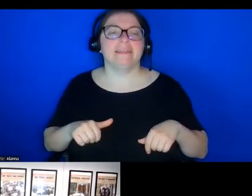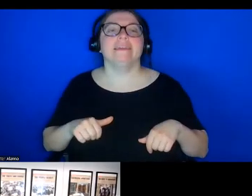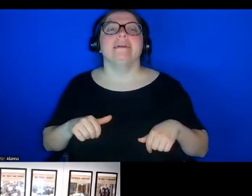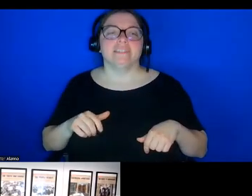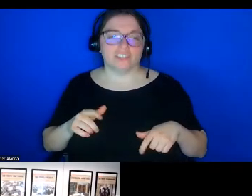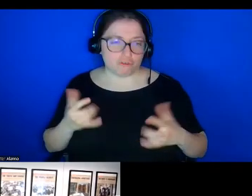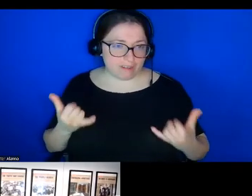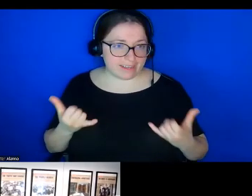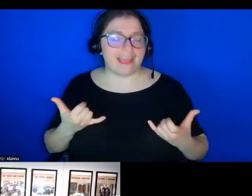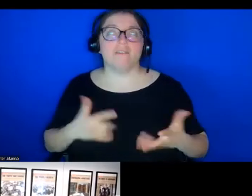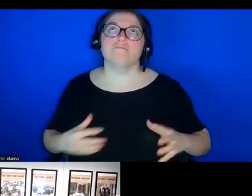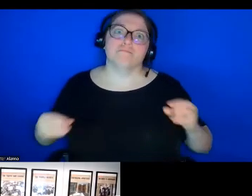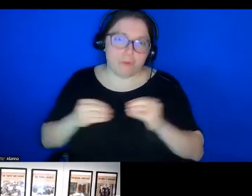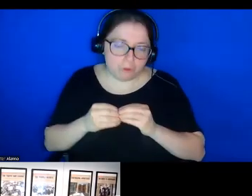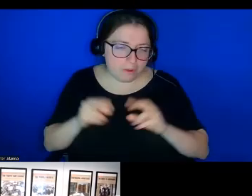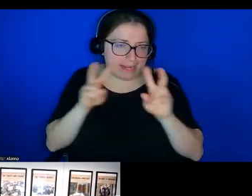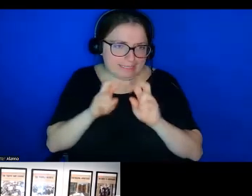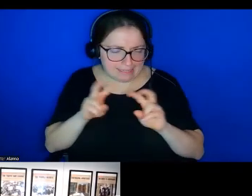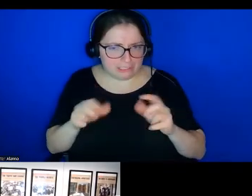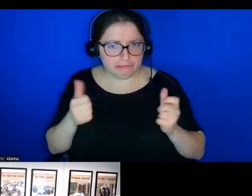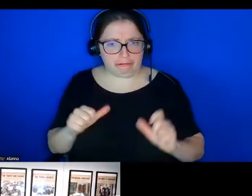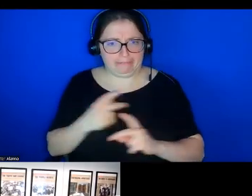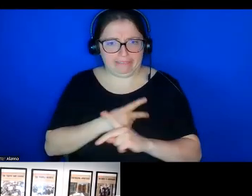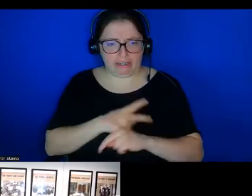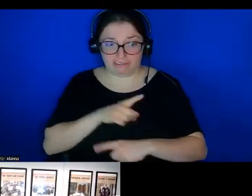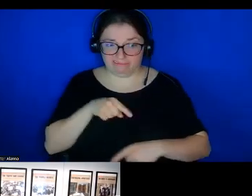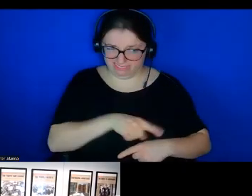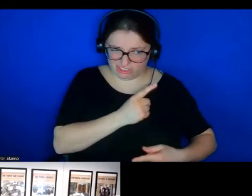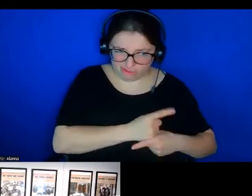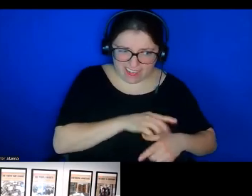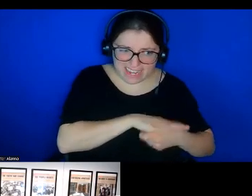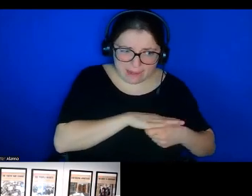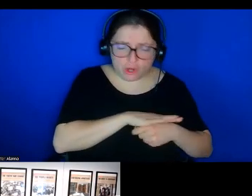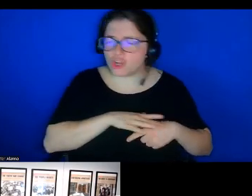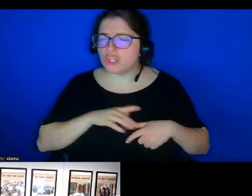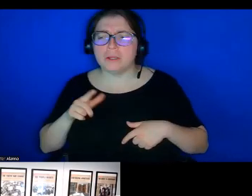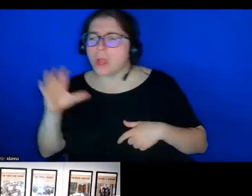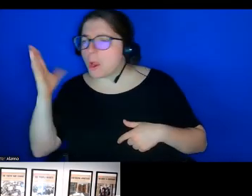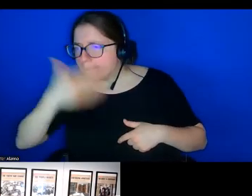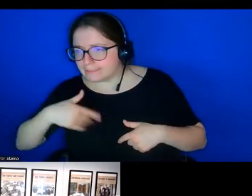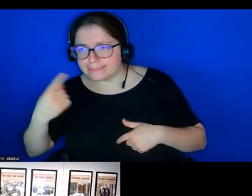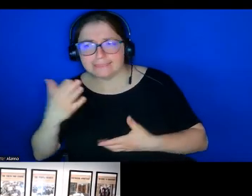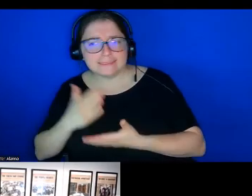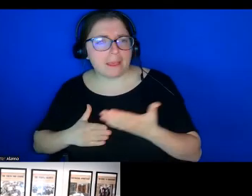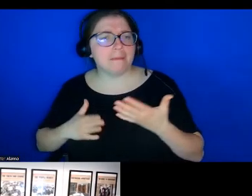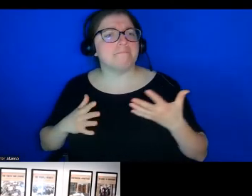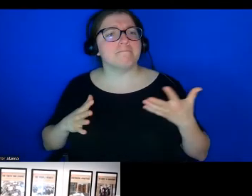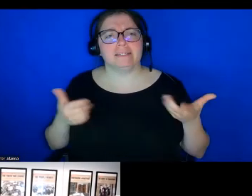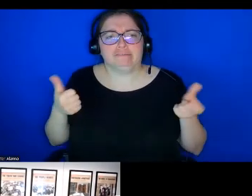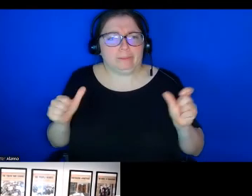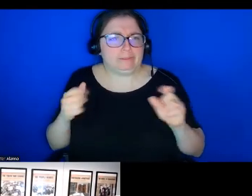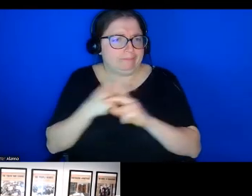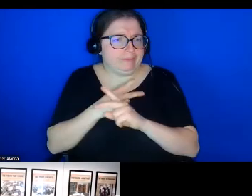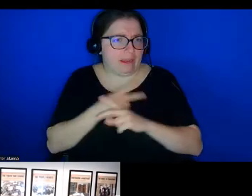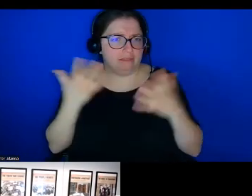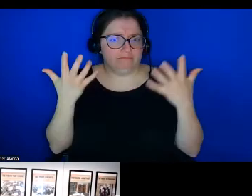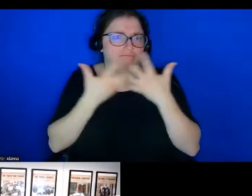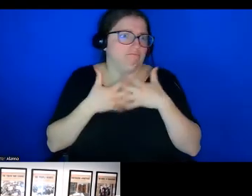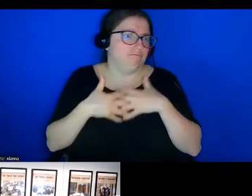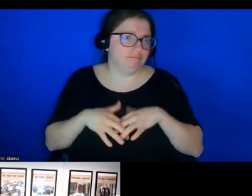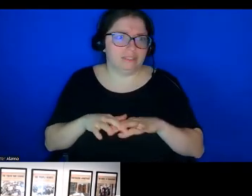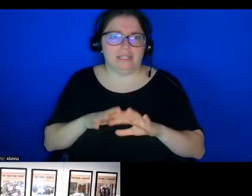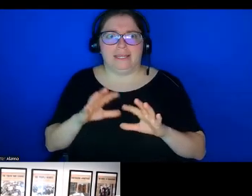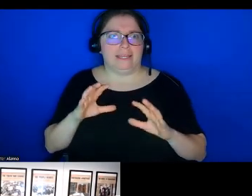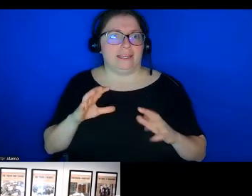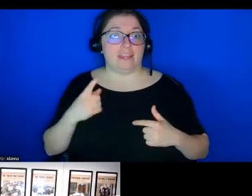another analysis to be like are we in the right neighborhoods or their neighborhoods were missing and to validate a lot of the things that we've